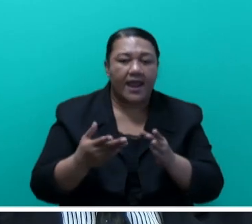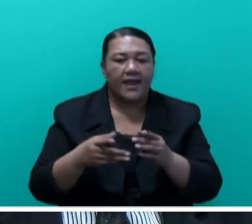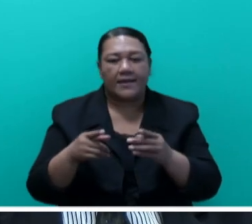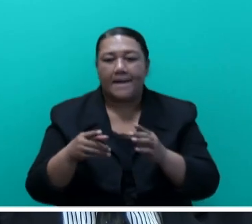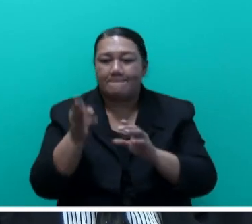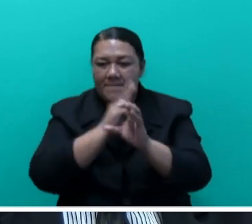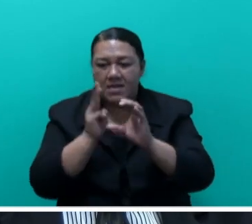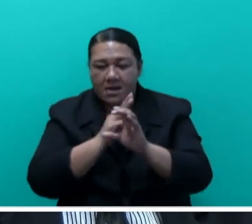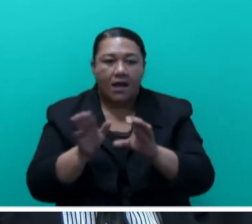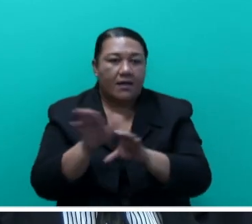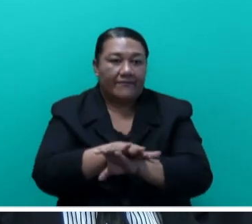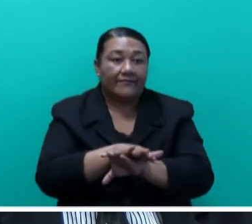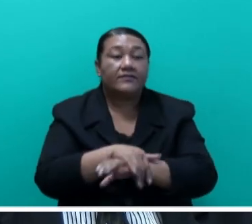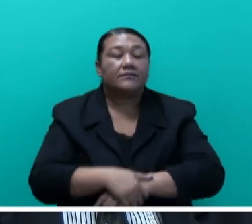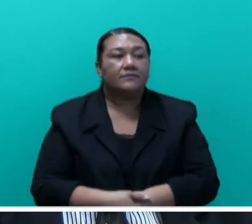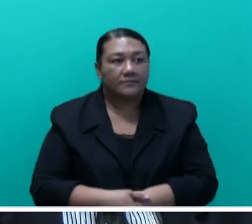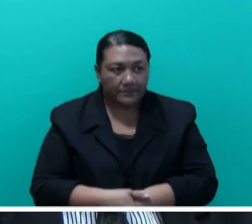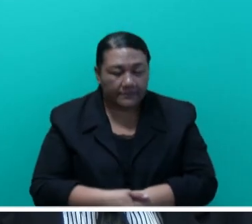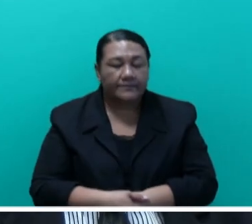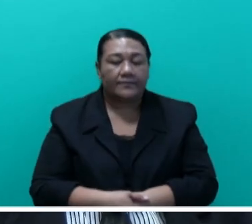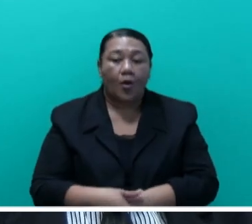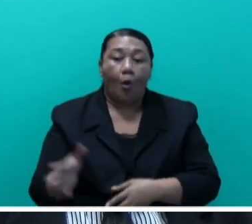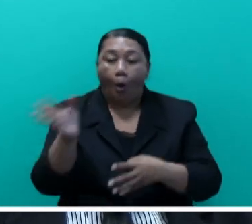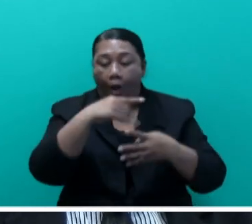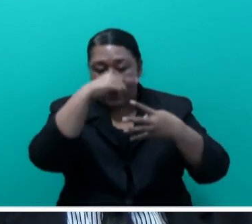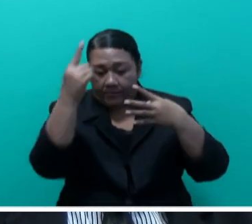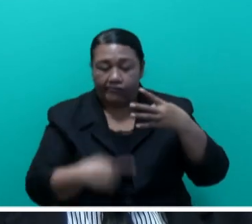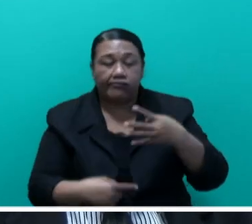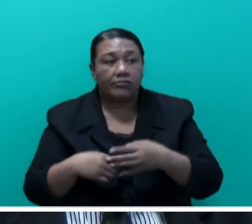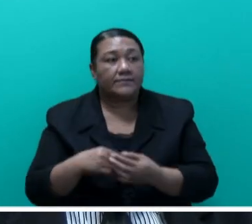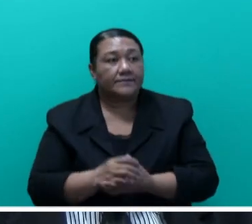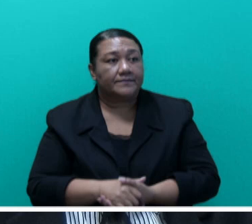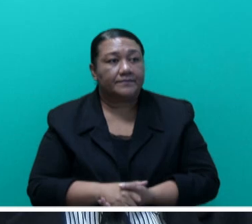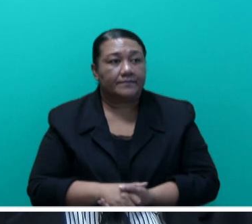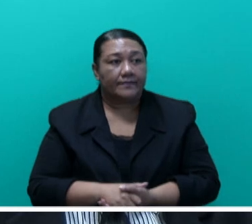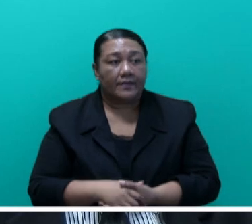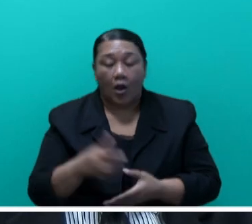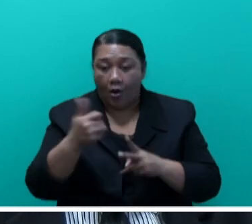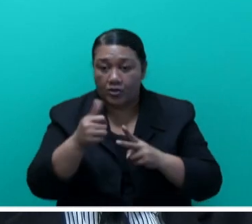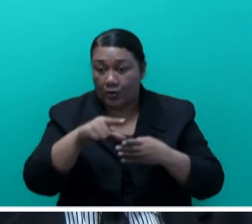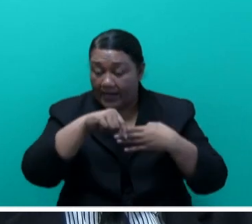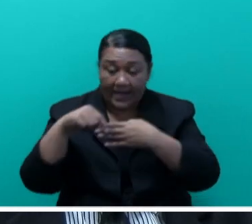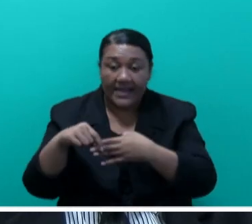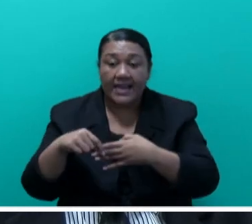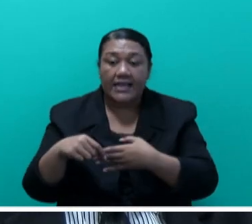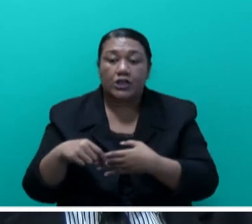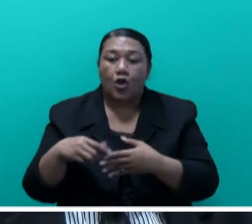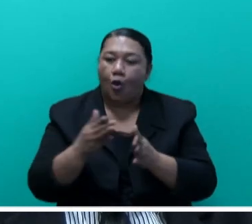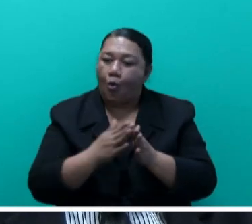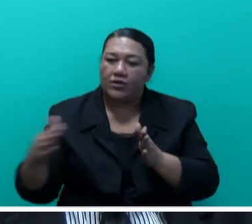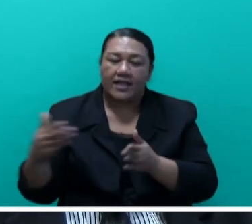Moreover, investing in sports infrastructure and programs can lead to long-term savings in healthcare